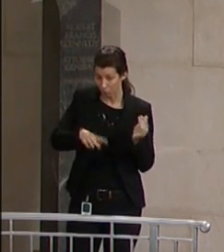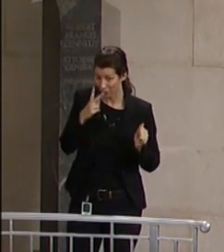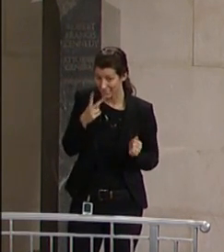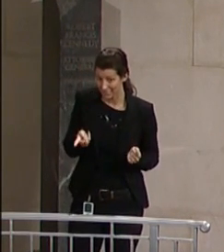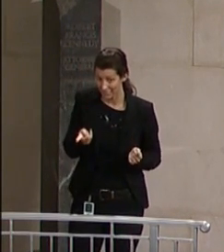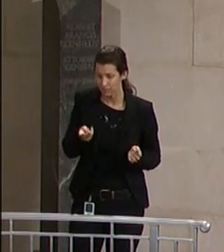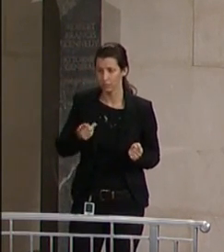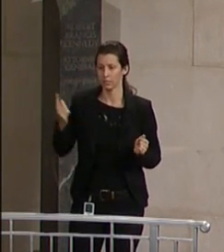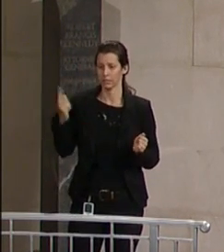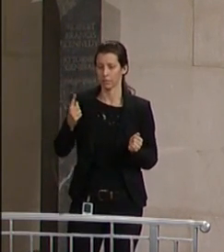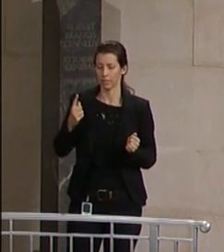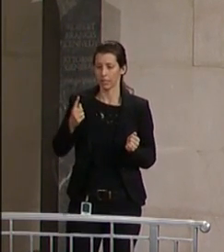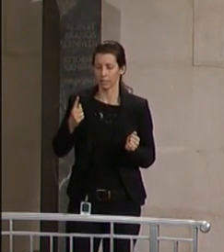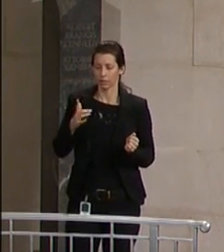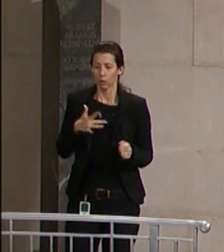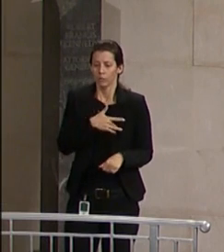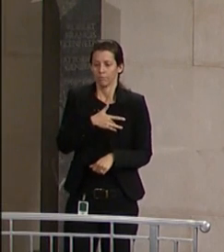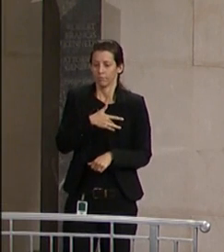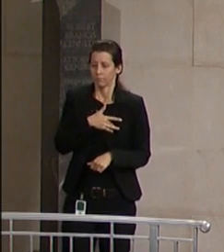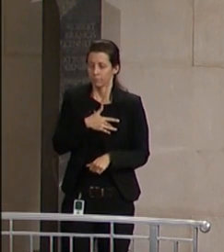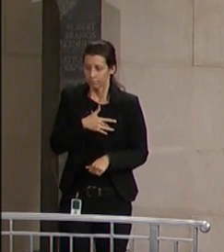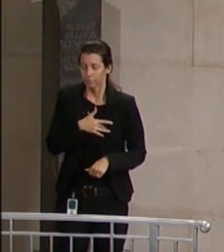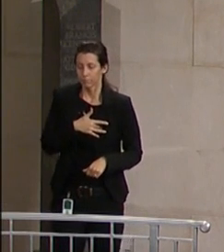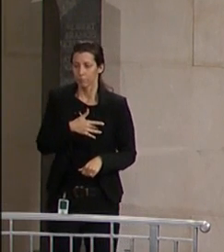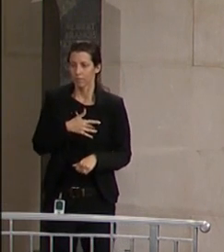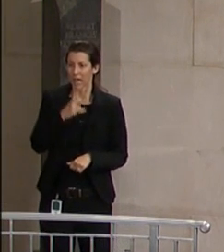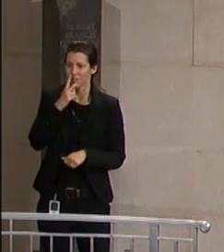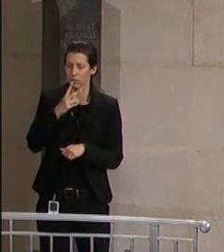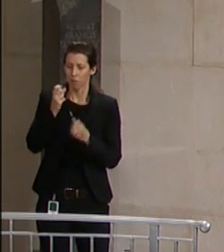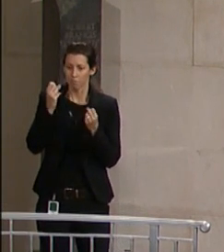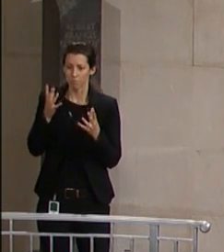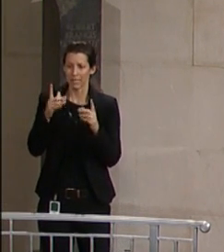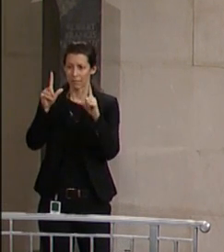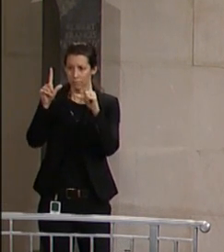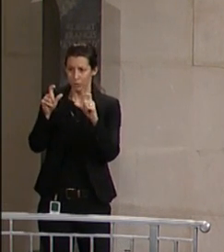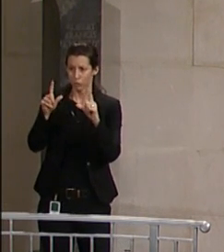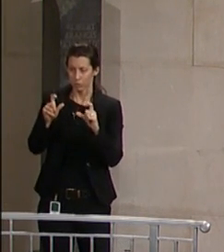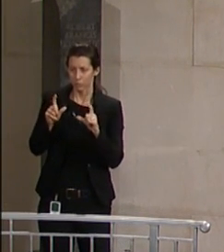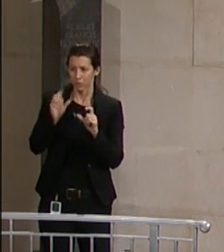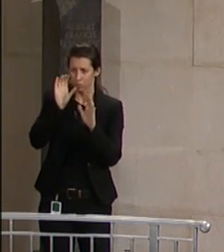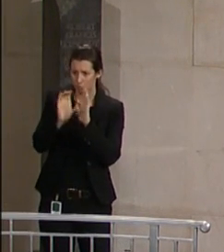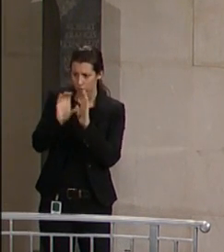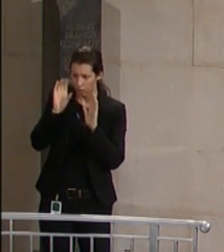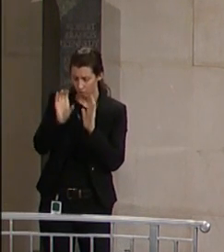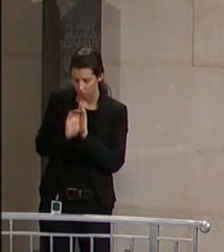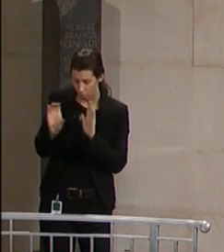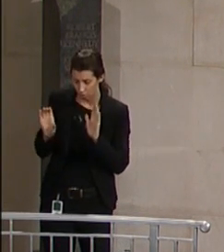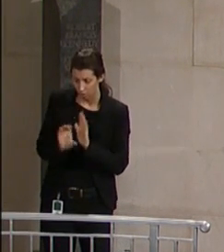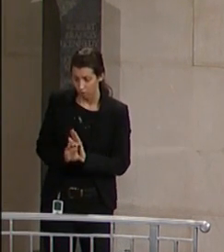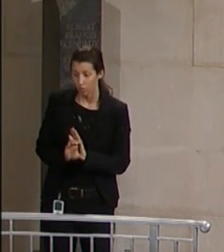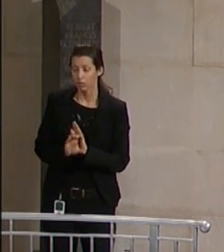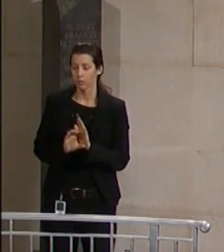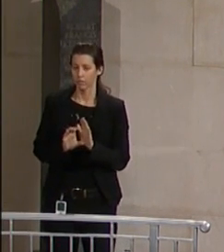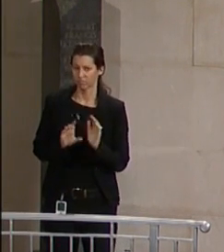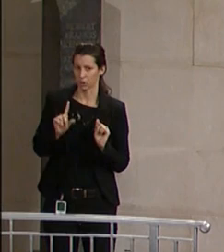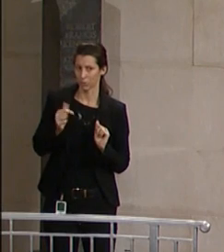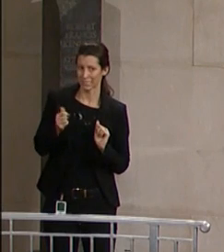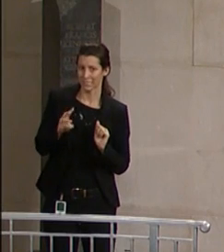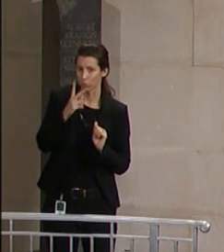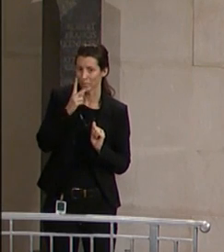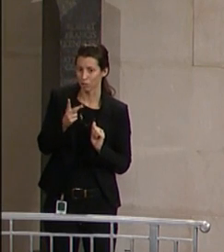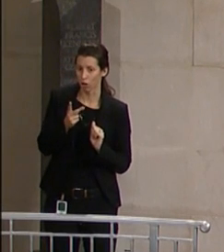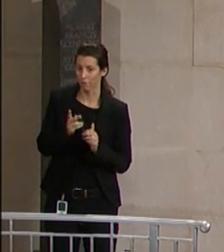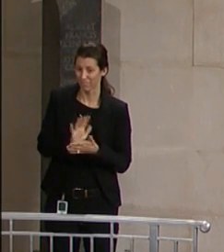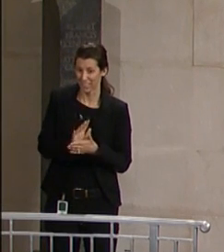saw something really moving, which was photo after photo after photo, and since it's 2016, also video